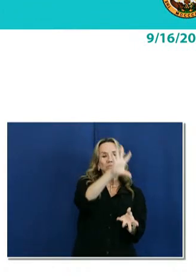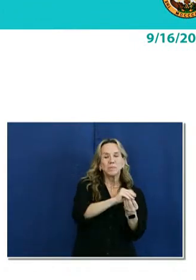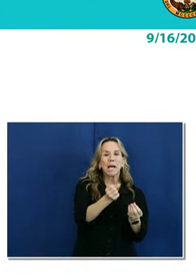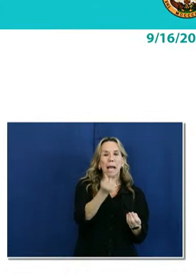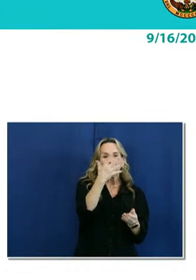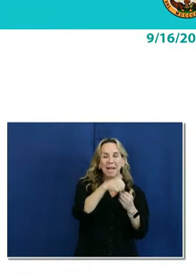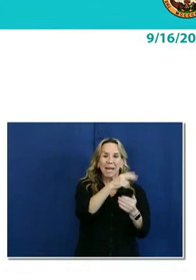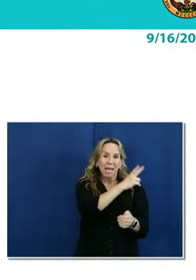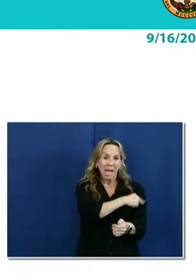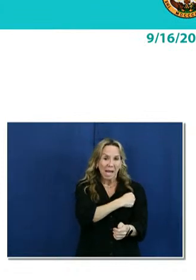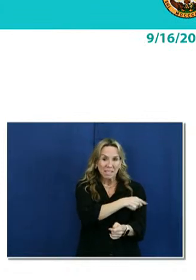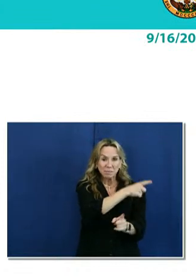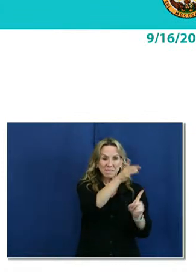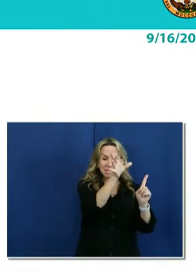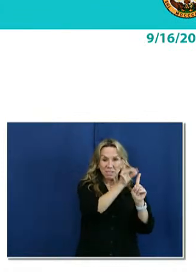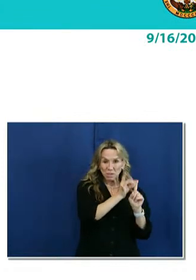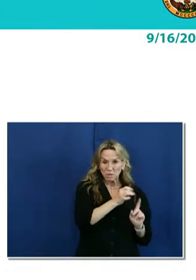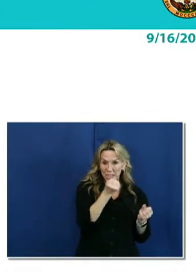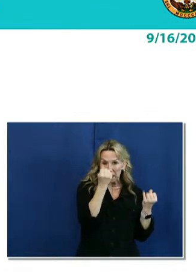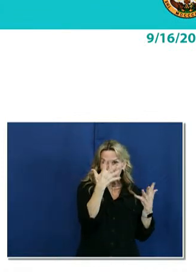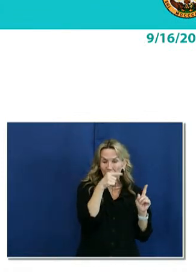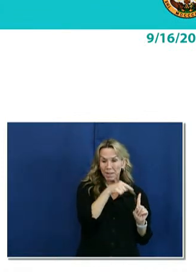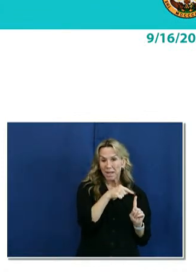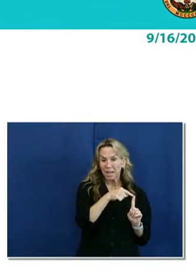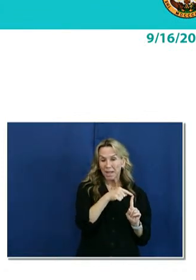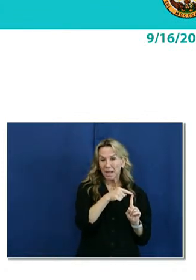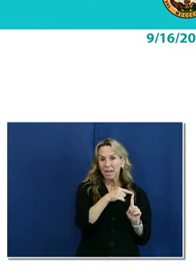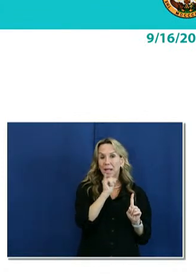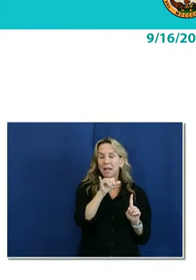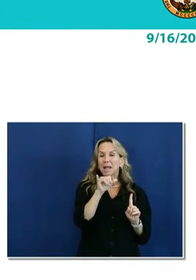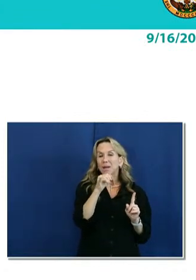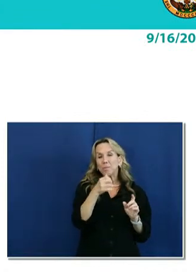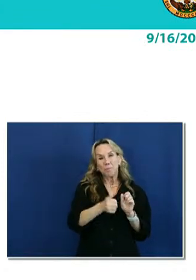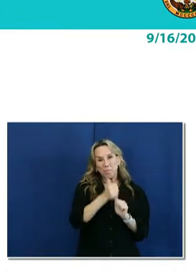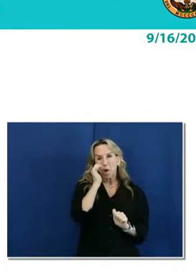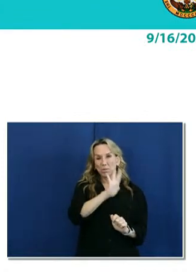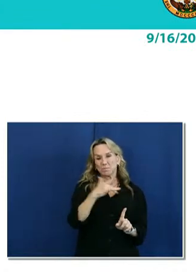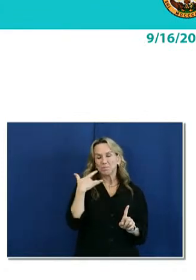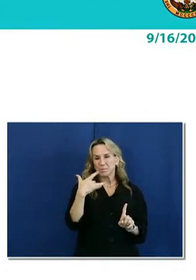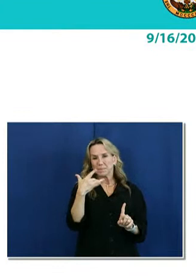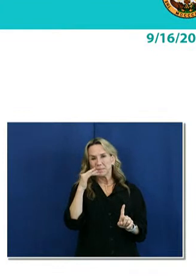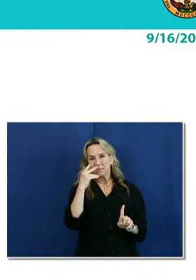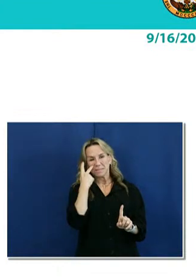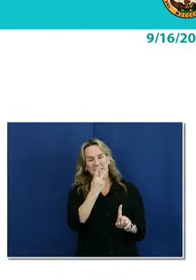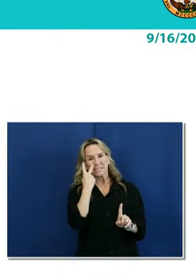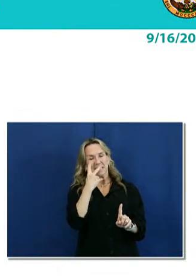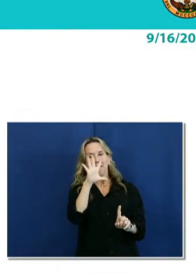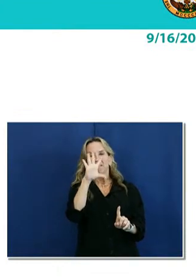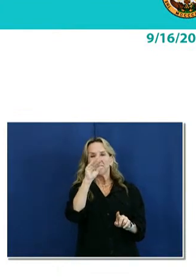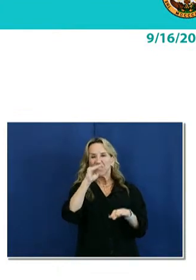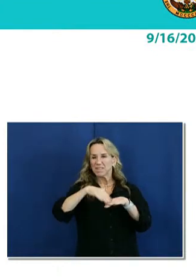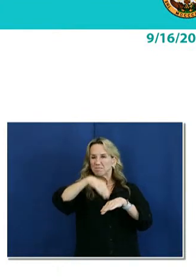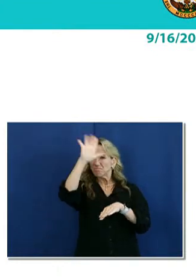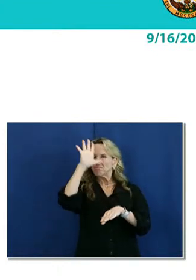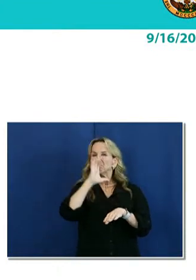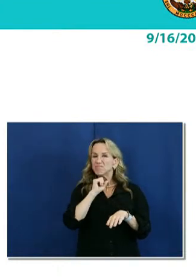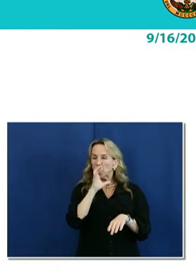hospitalized cases is 50 years of age and older, and this is represented